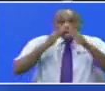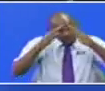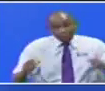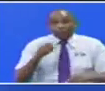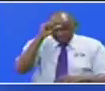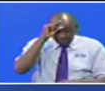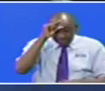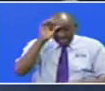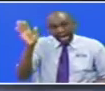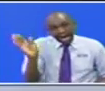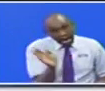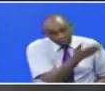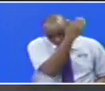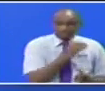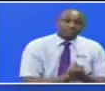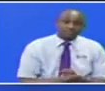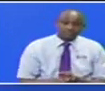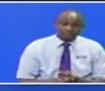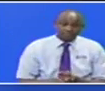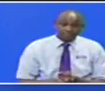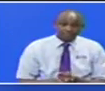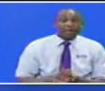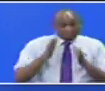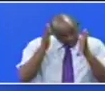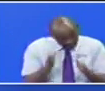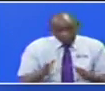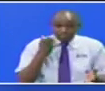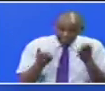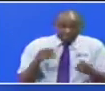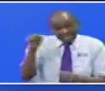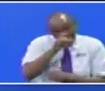serikali atahitajika aondoke. Yule ambaye pengine